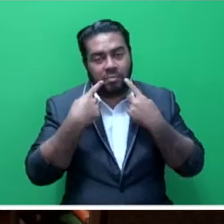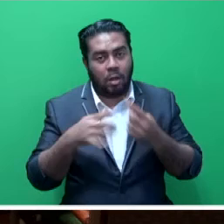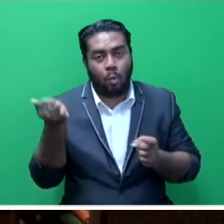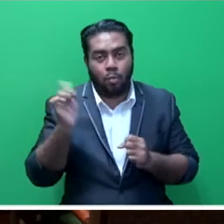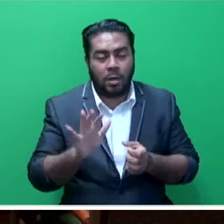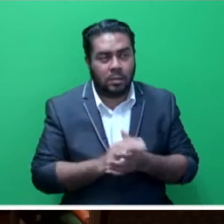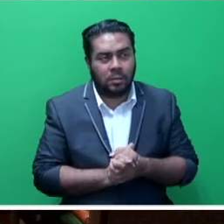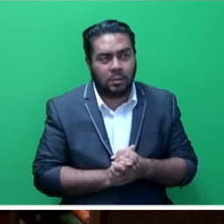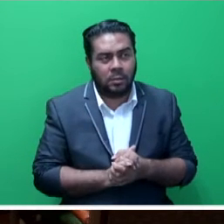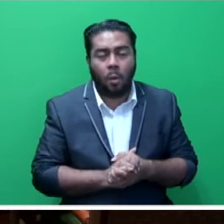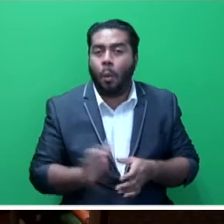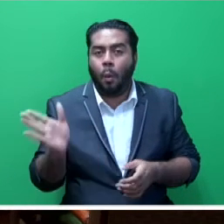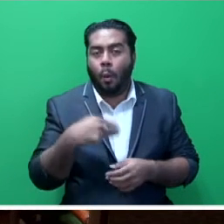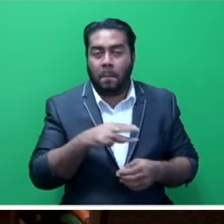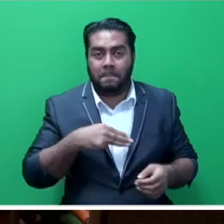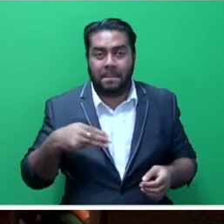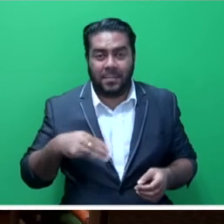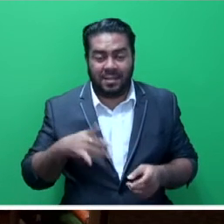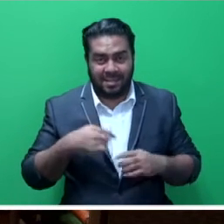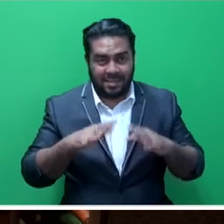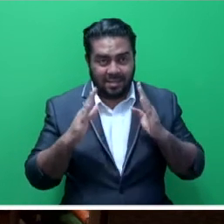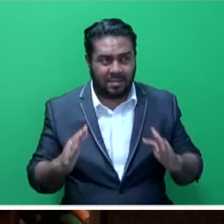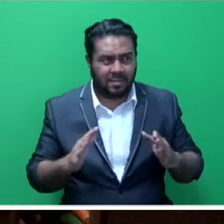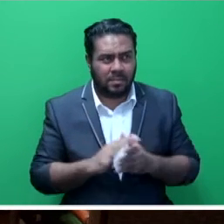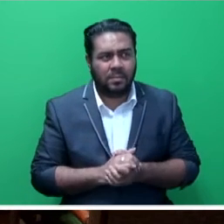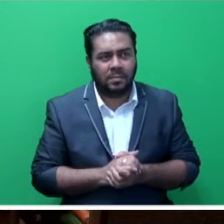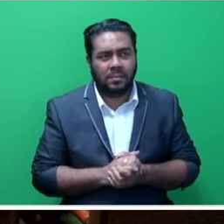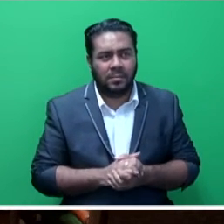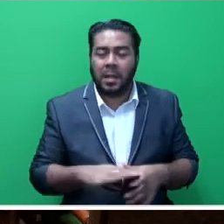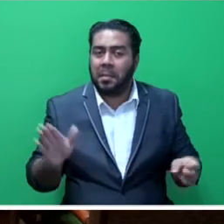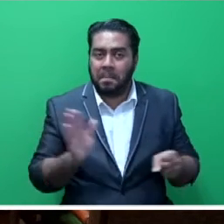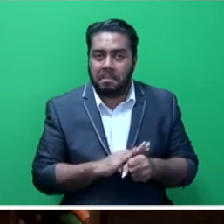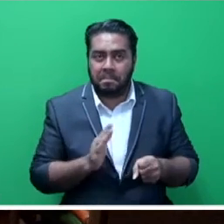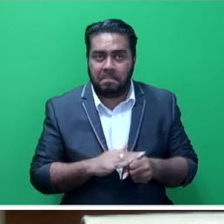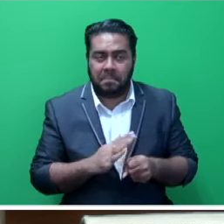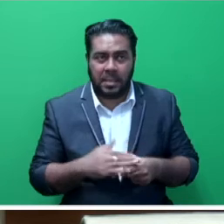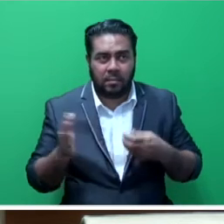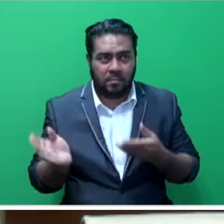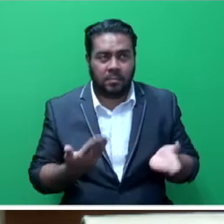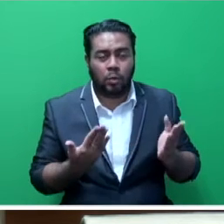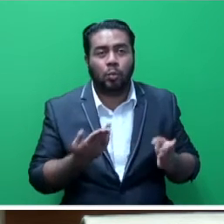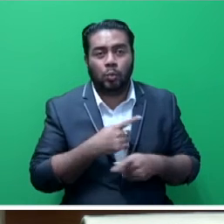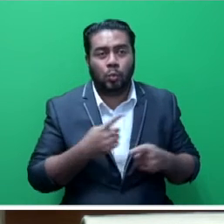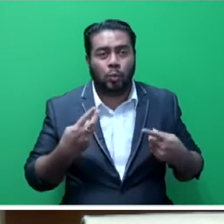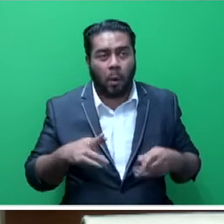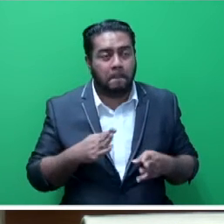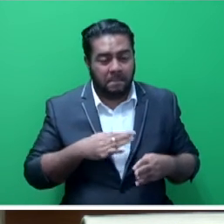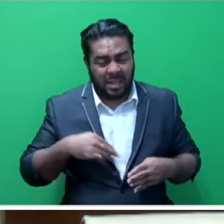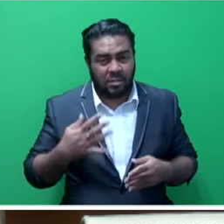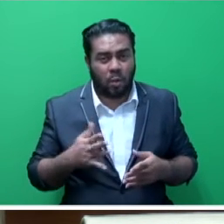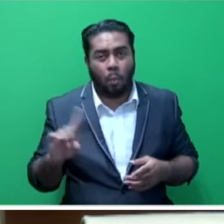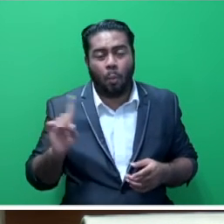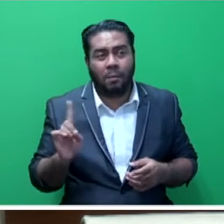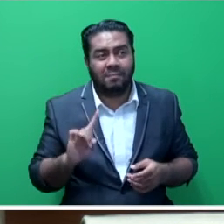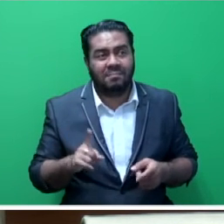suggest all the members of this House, they make submissions to our ministry. What are the sites that